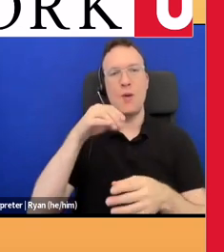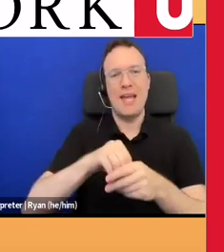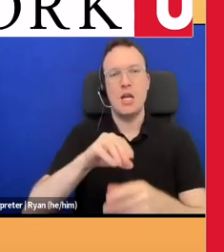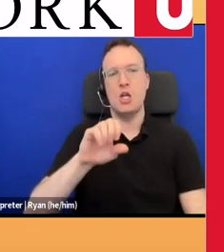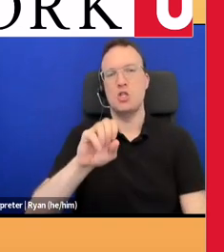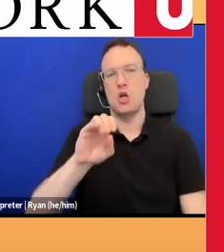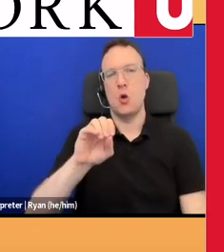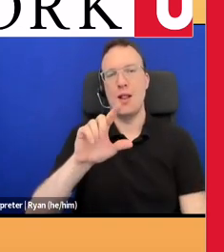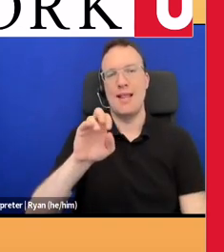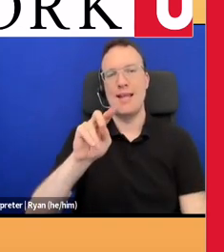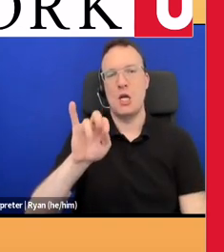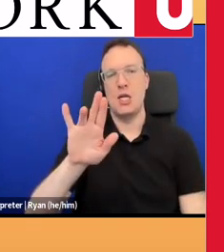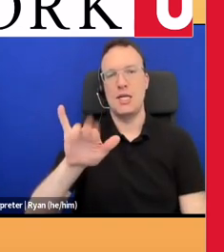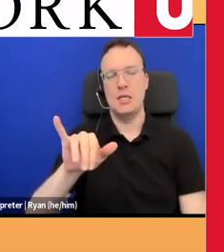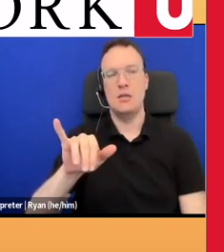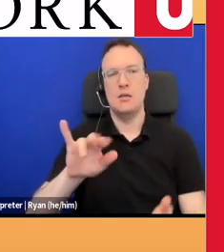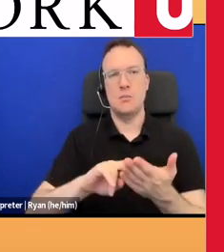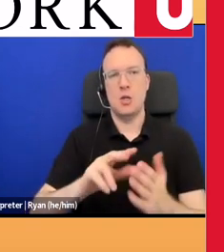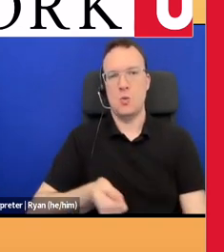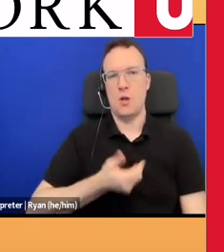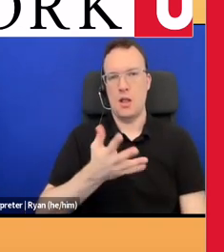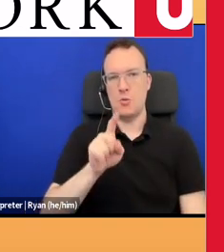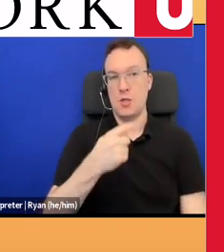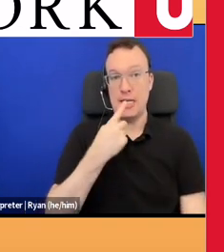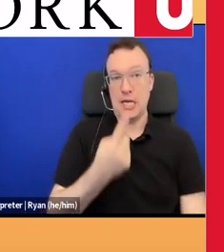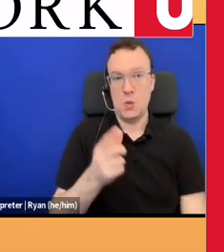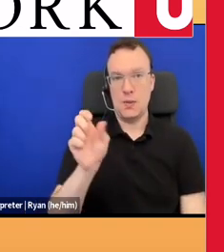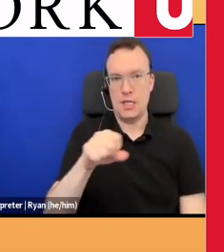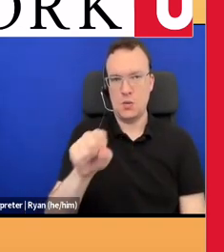claim should or should not denote.